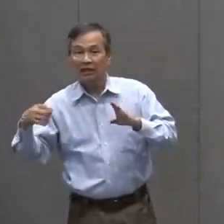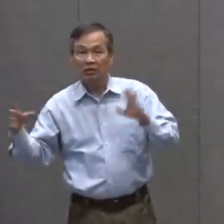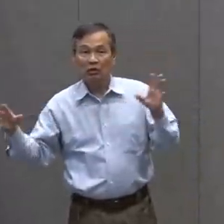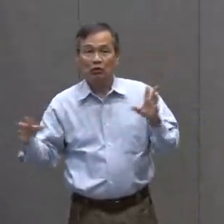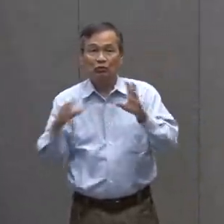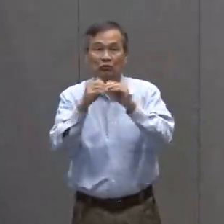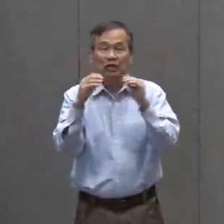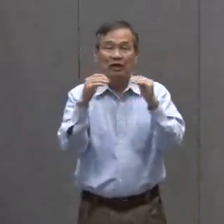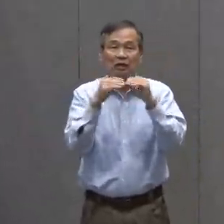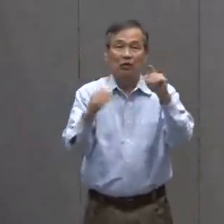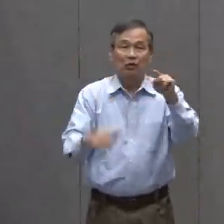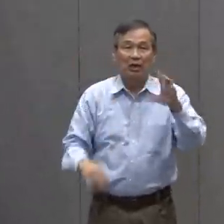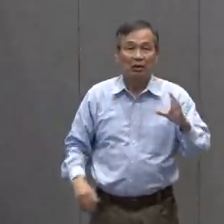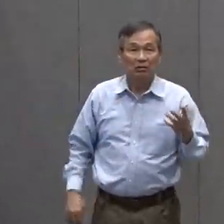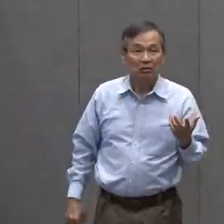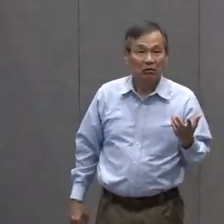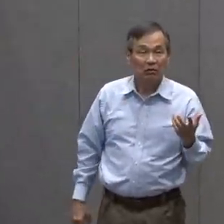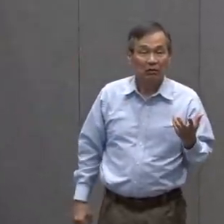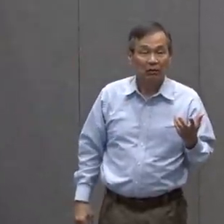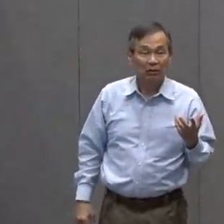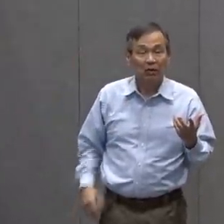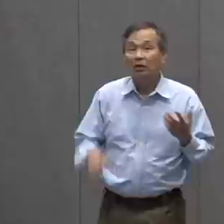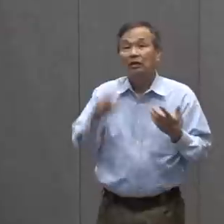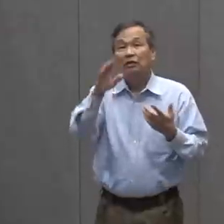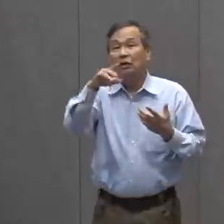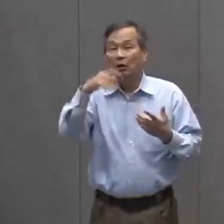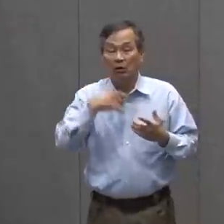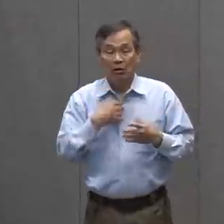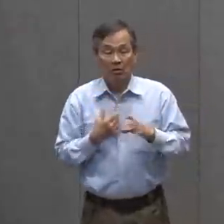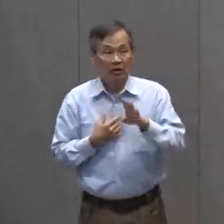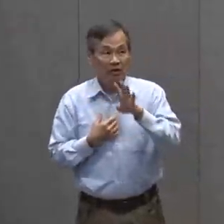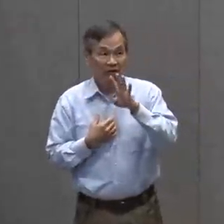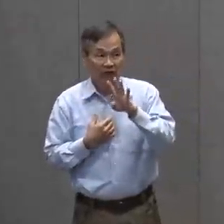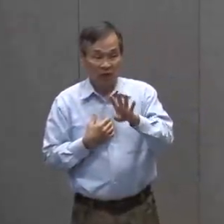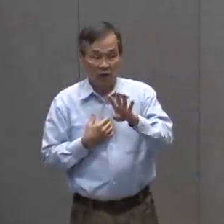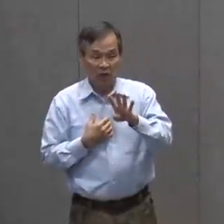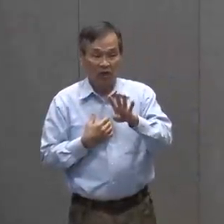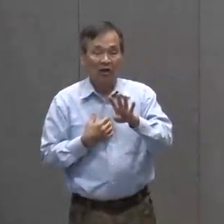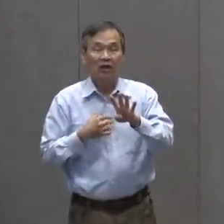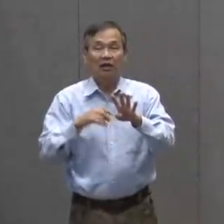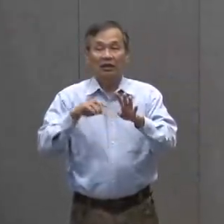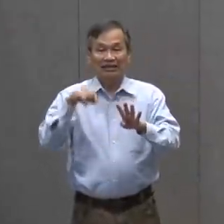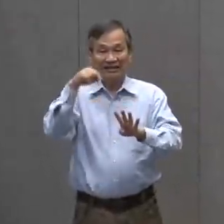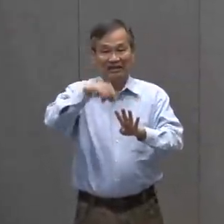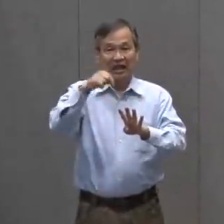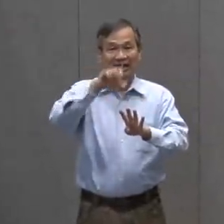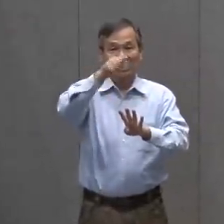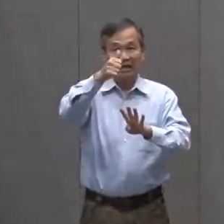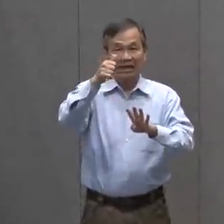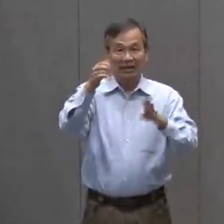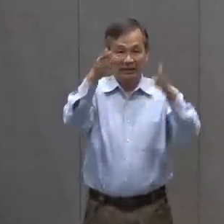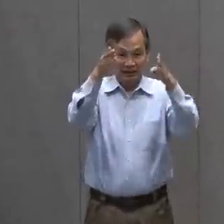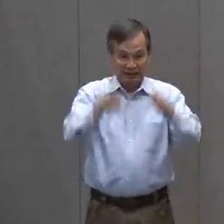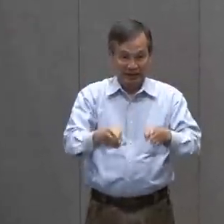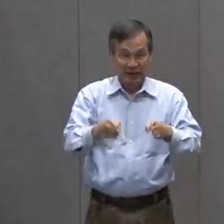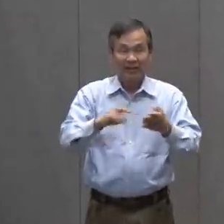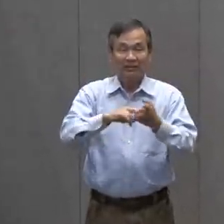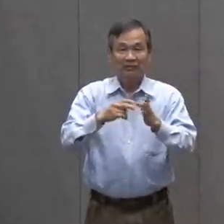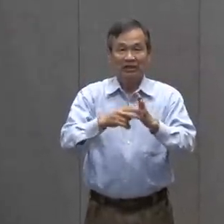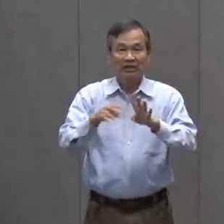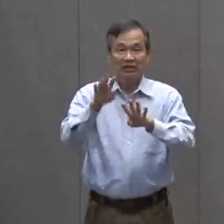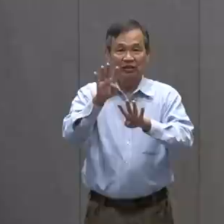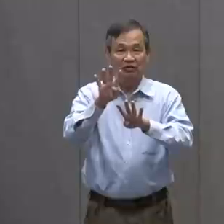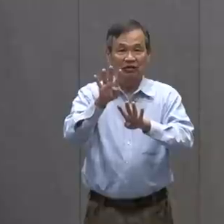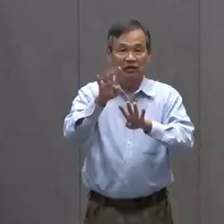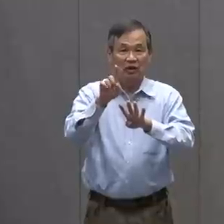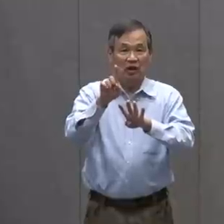to make 100? So if my 4 is in my 10 spot, that's 40. I would need 60, right?